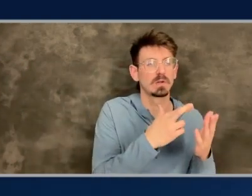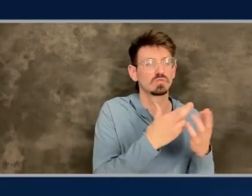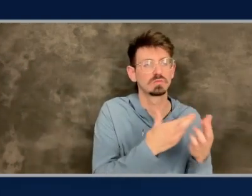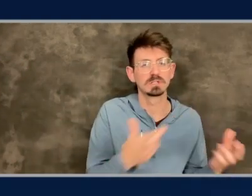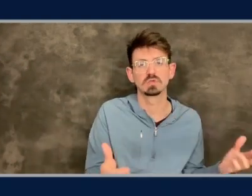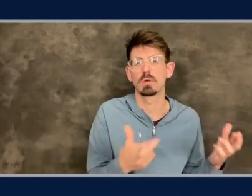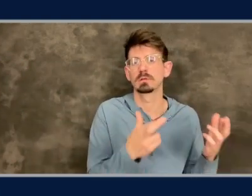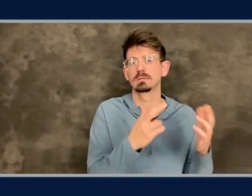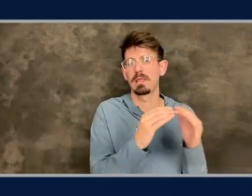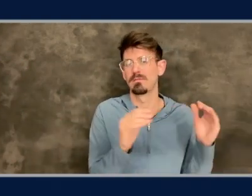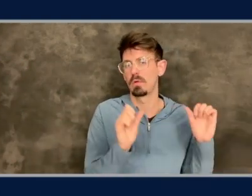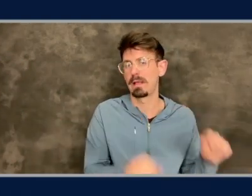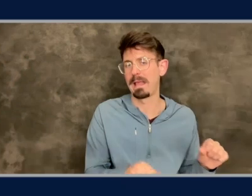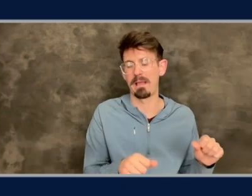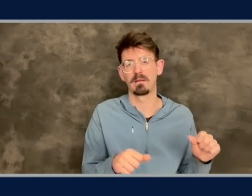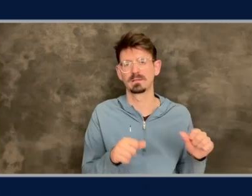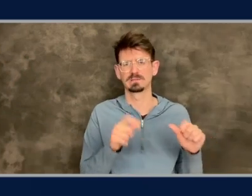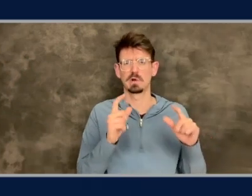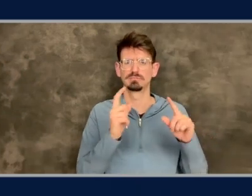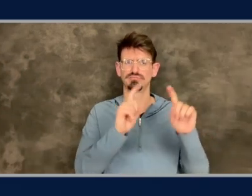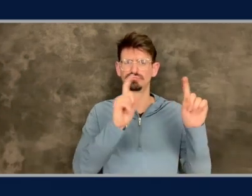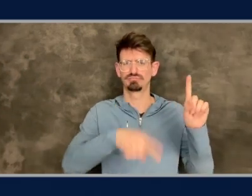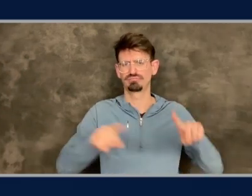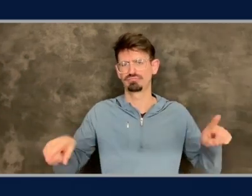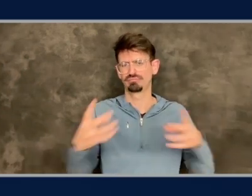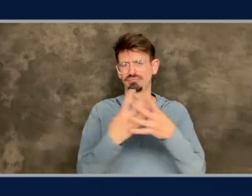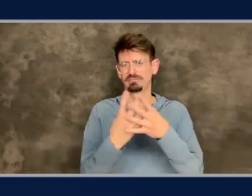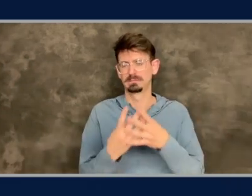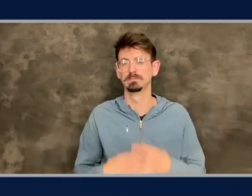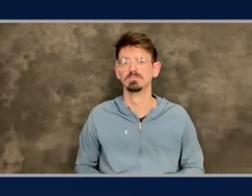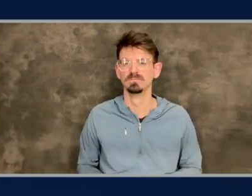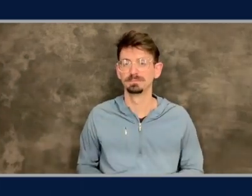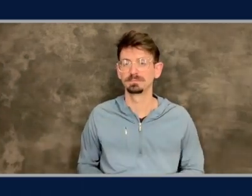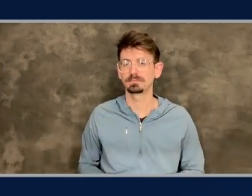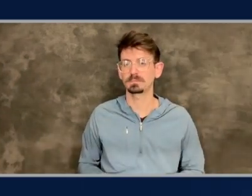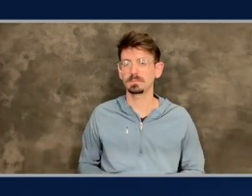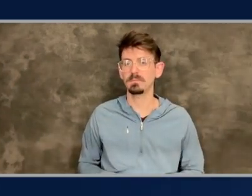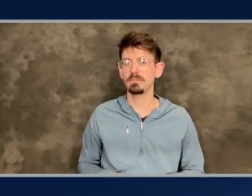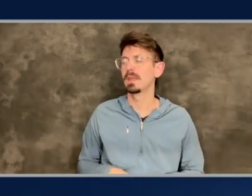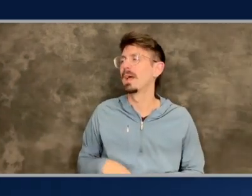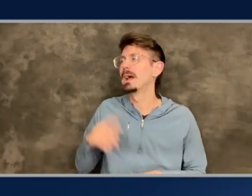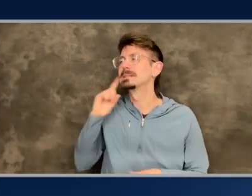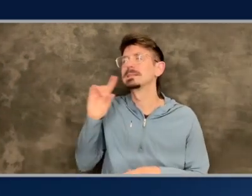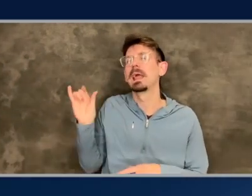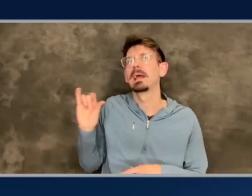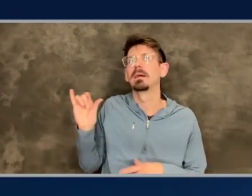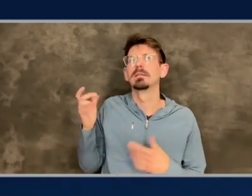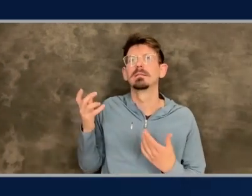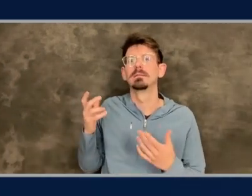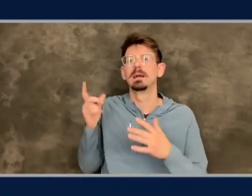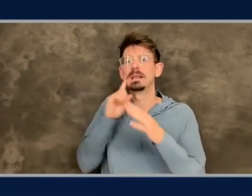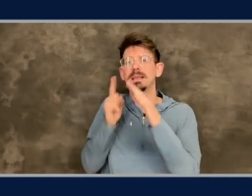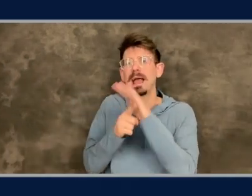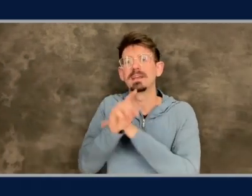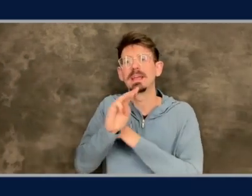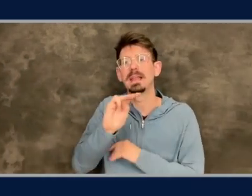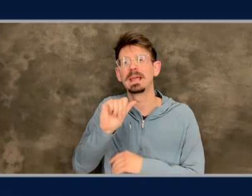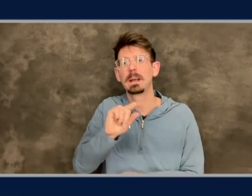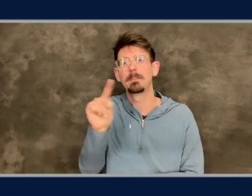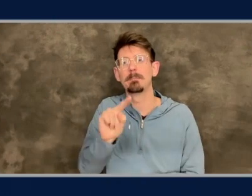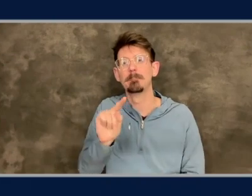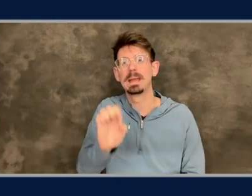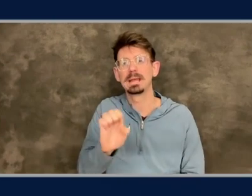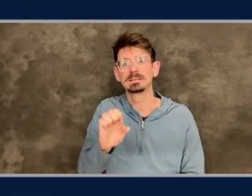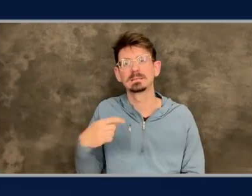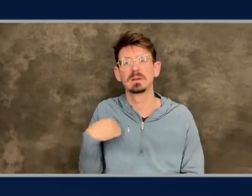Yeah, so one analogy we've heard is like, it's like navigating a maze, right? We don't know what